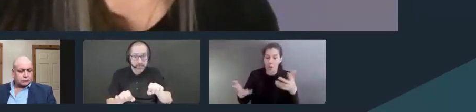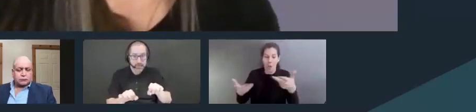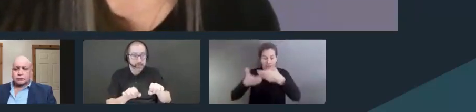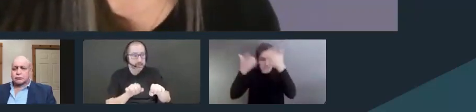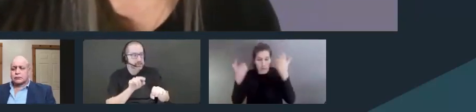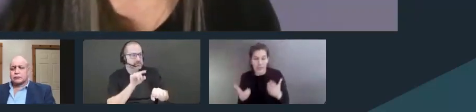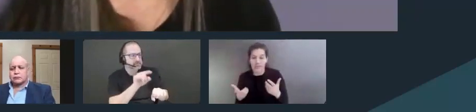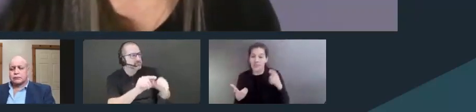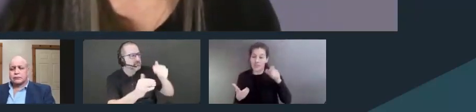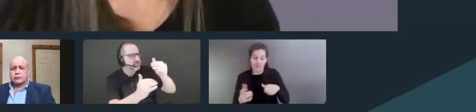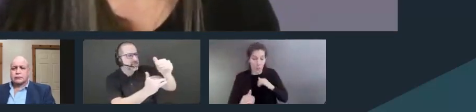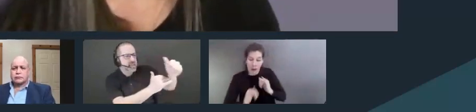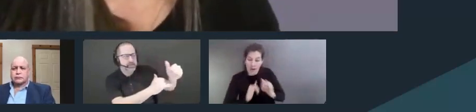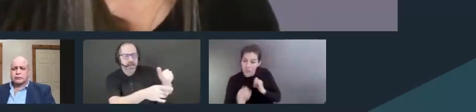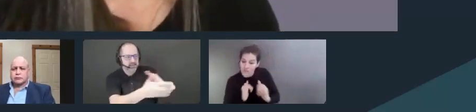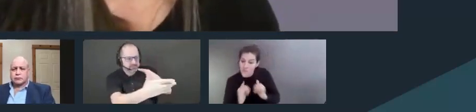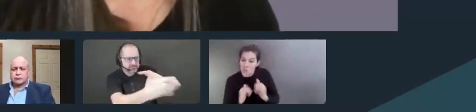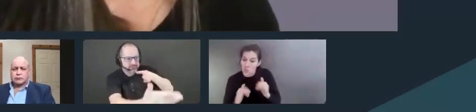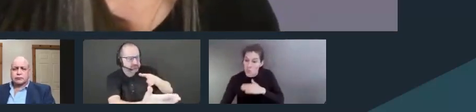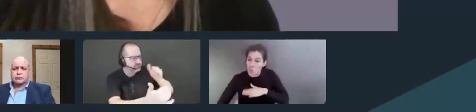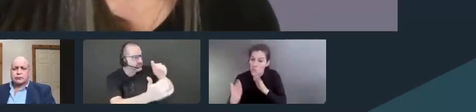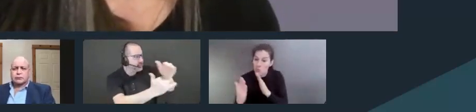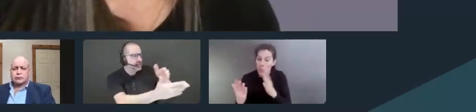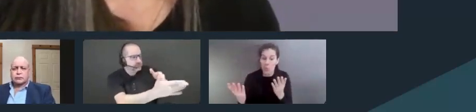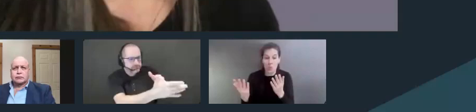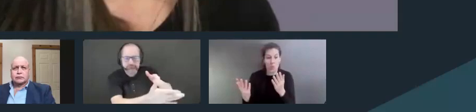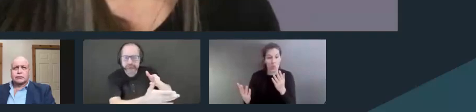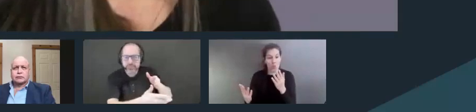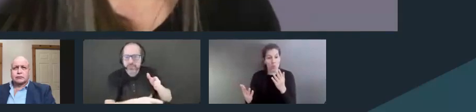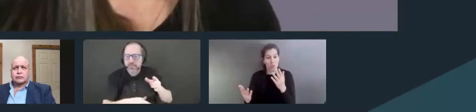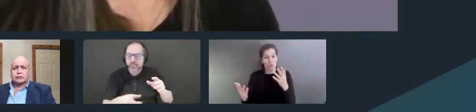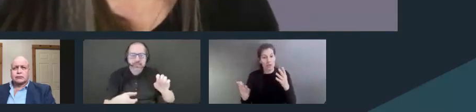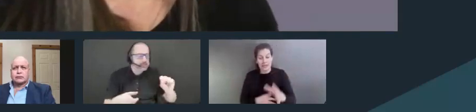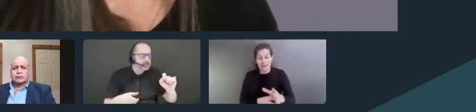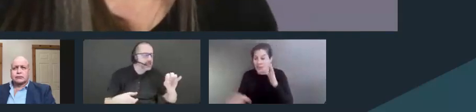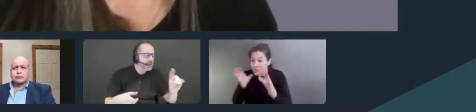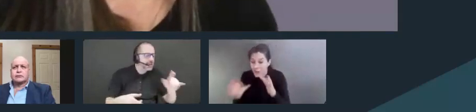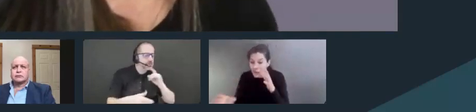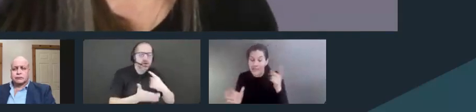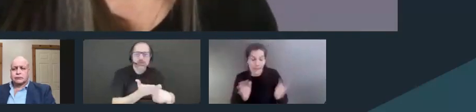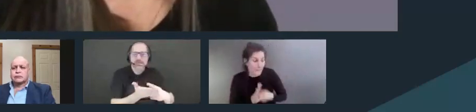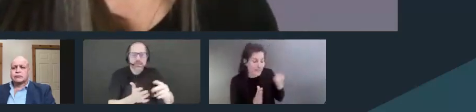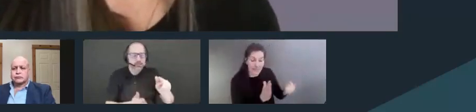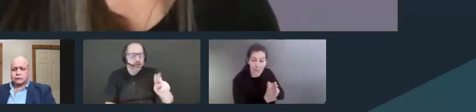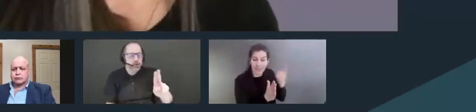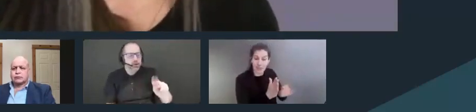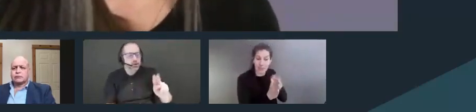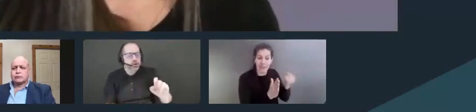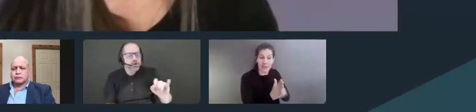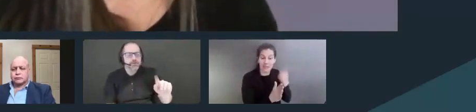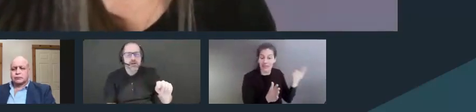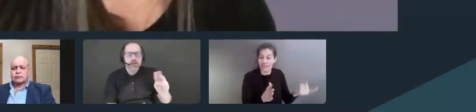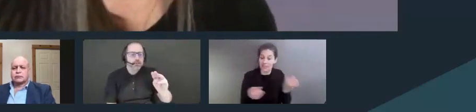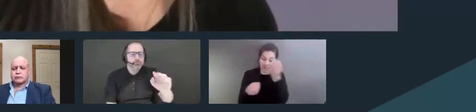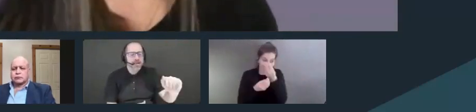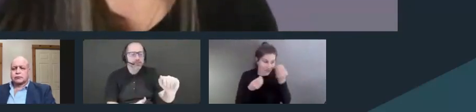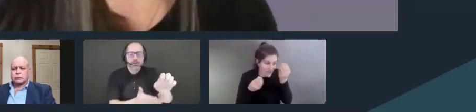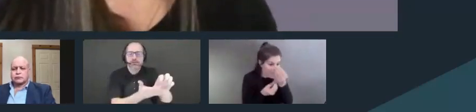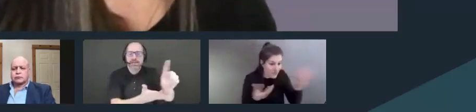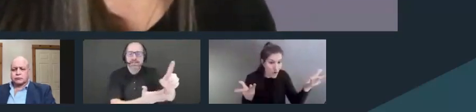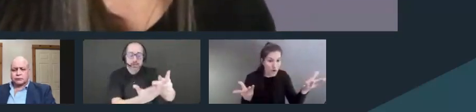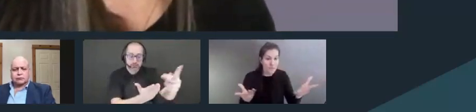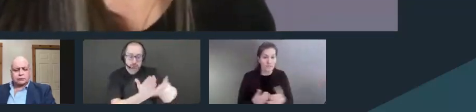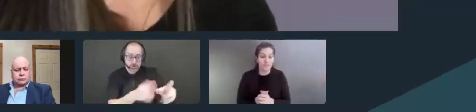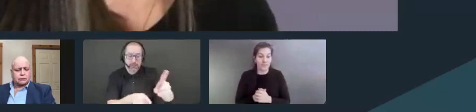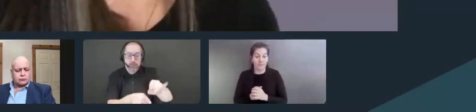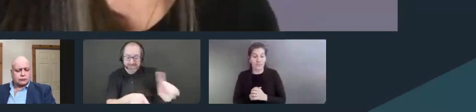content. Sandy will talk next about the Nunavut Masters of Education program that did that. And if we have time at the end, I would love to